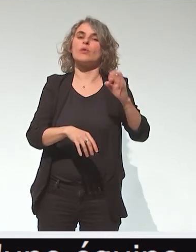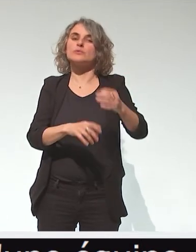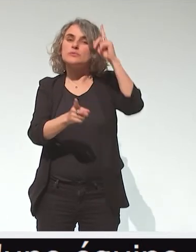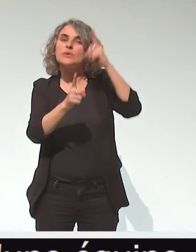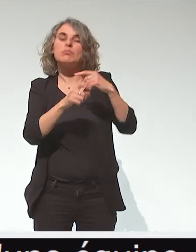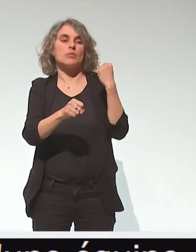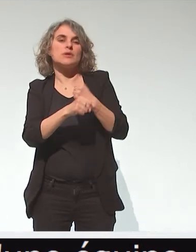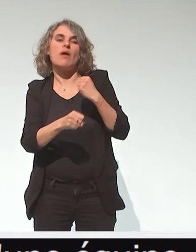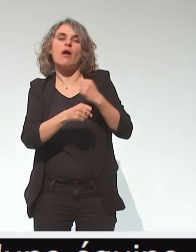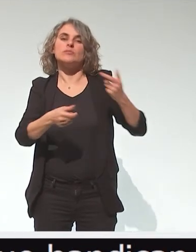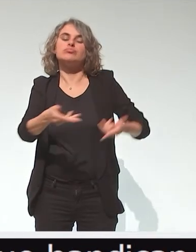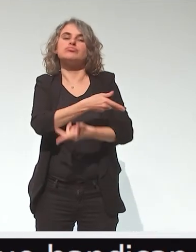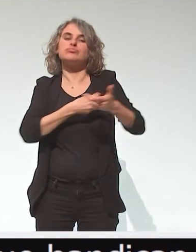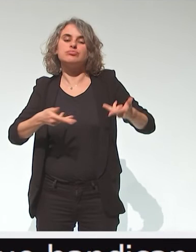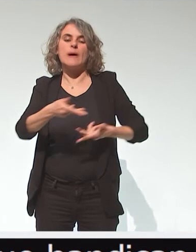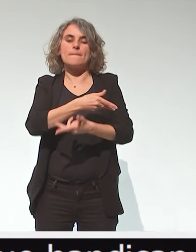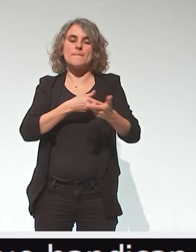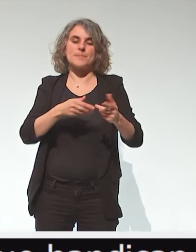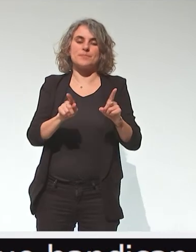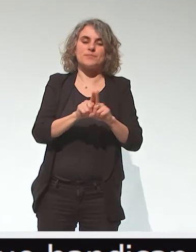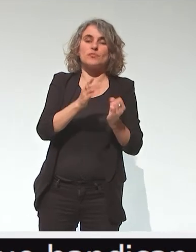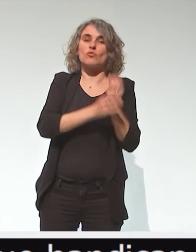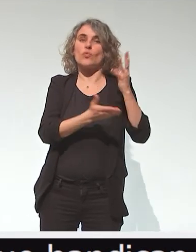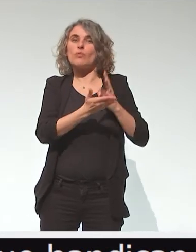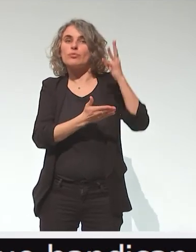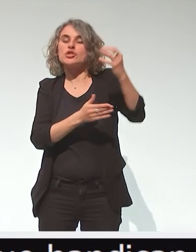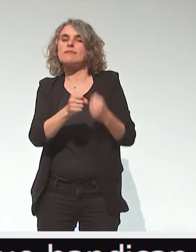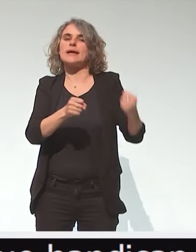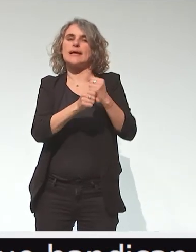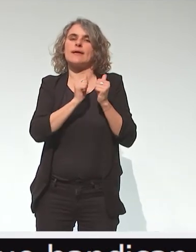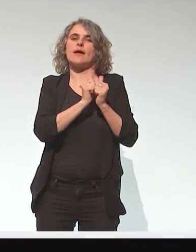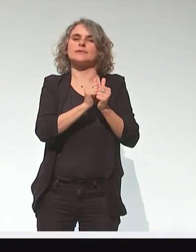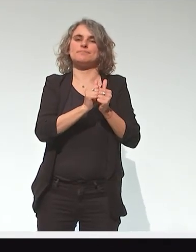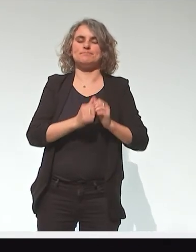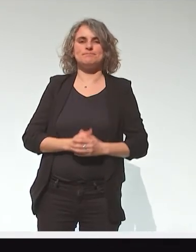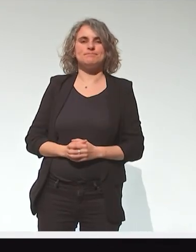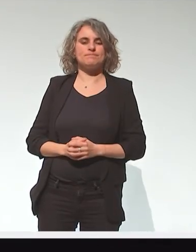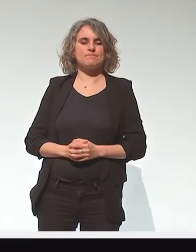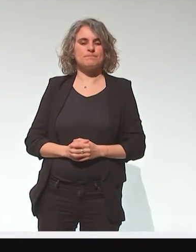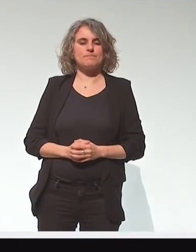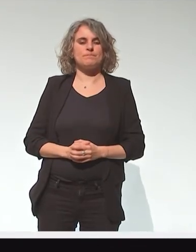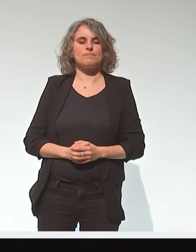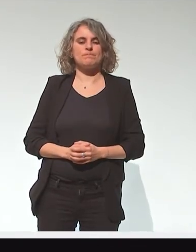to address these matters and draft new projects.